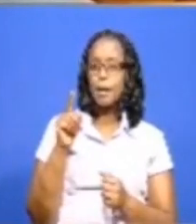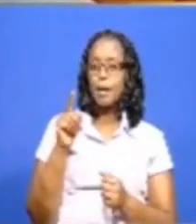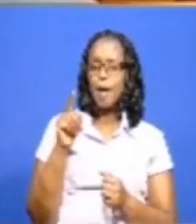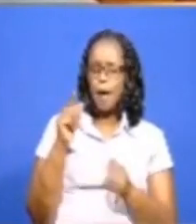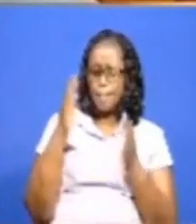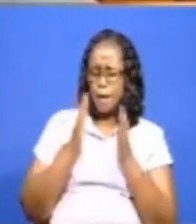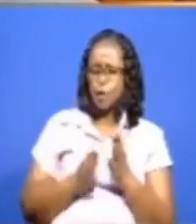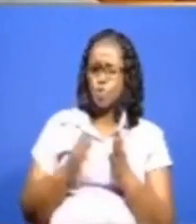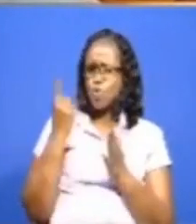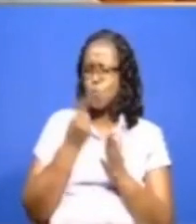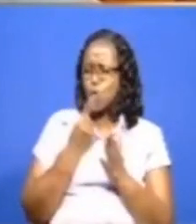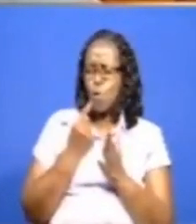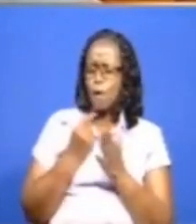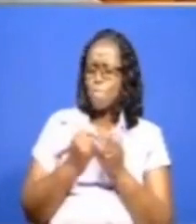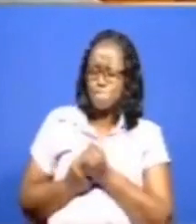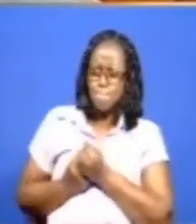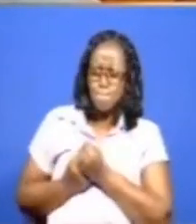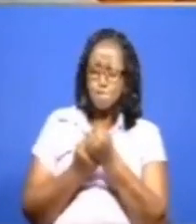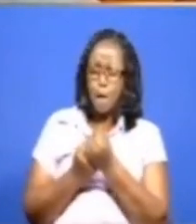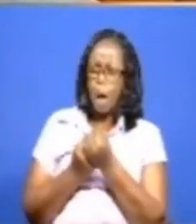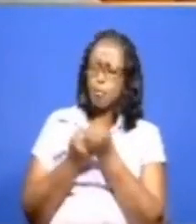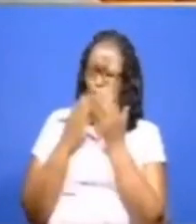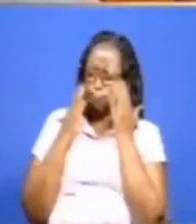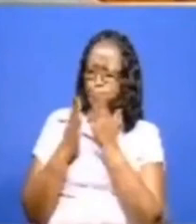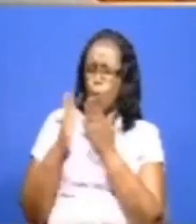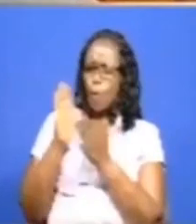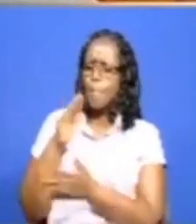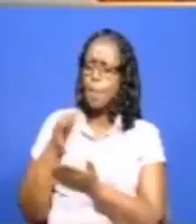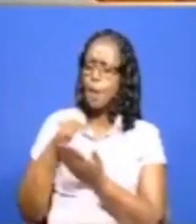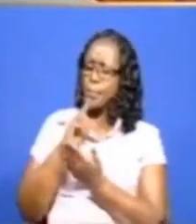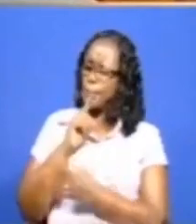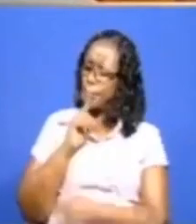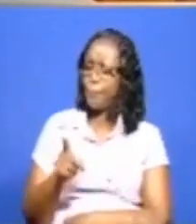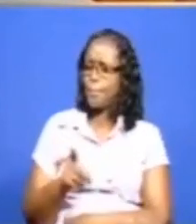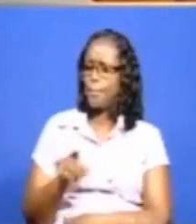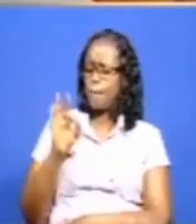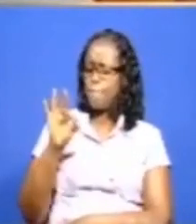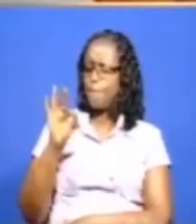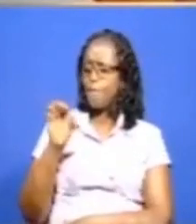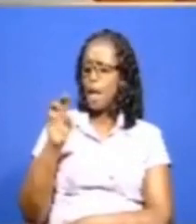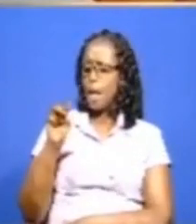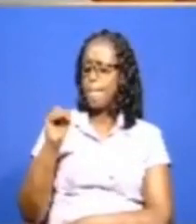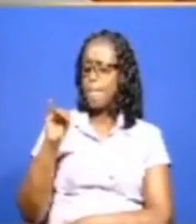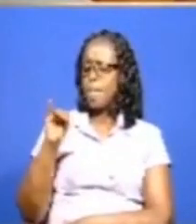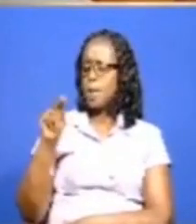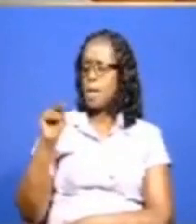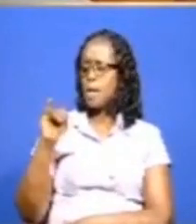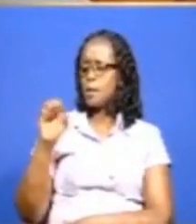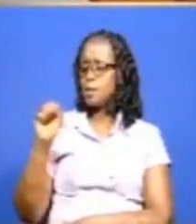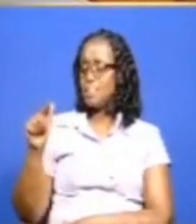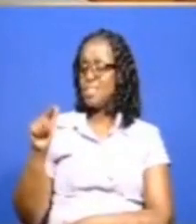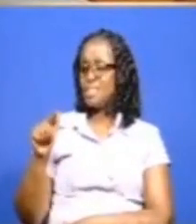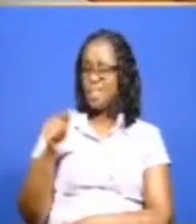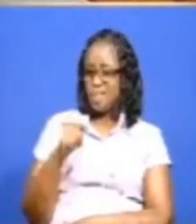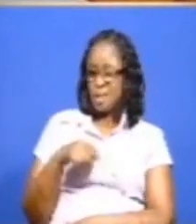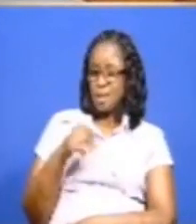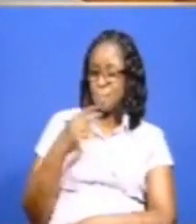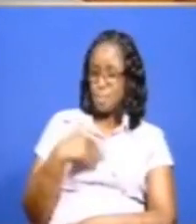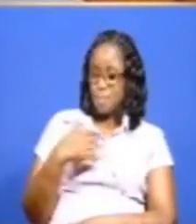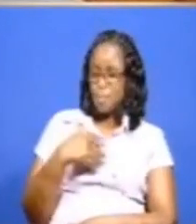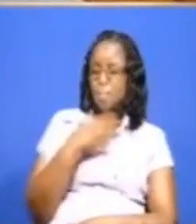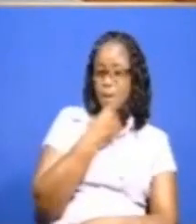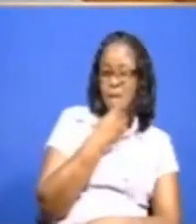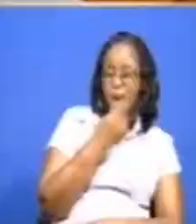feminist? And do people of the other gender have anything to fear in your leadership as a